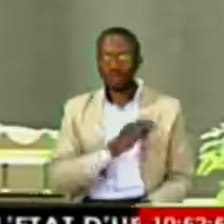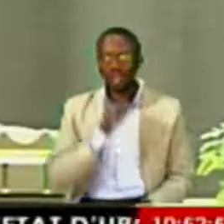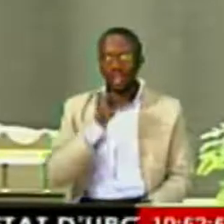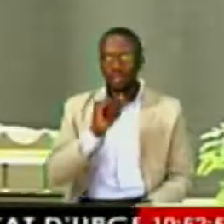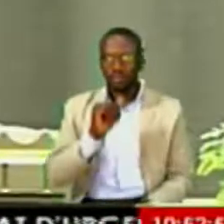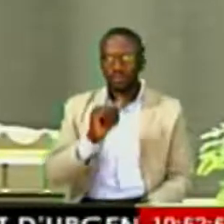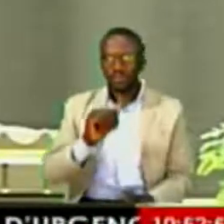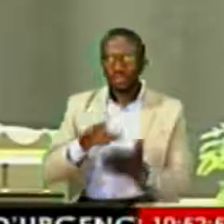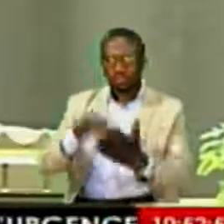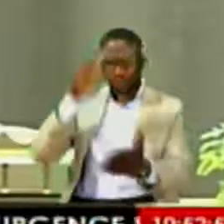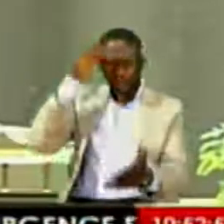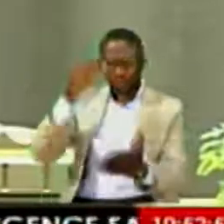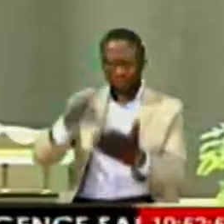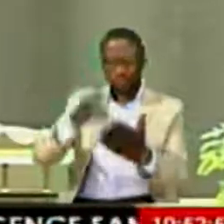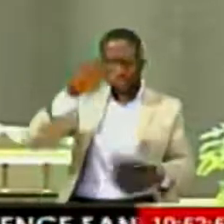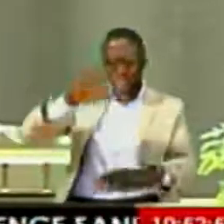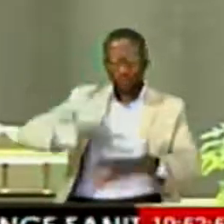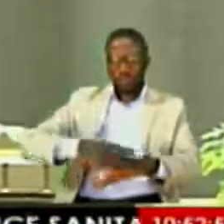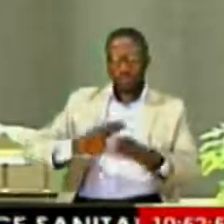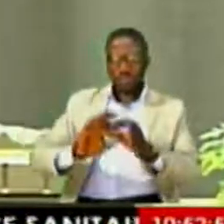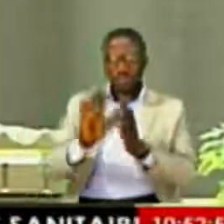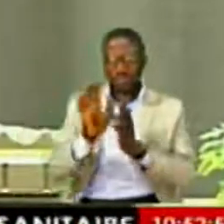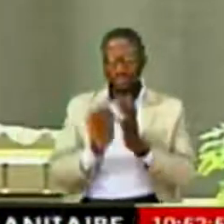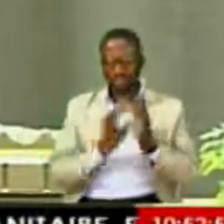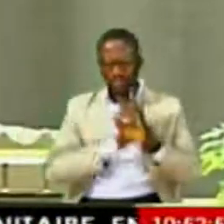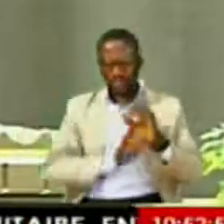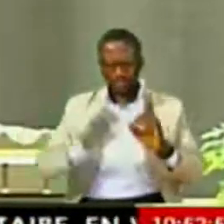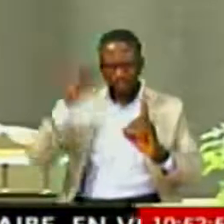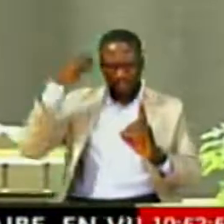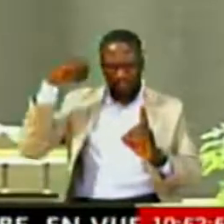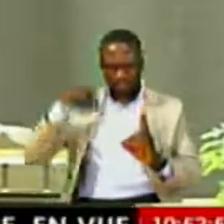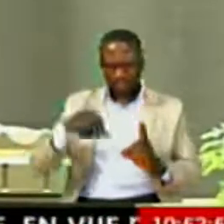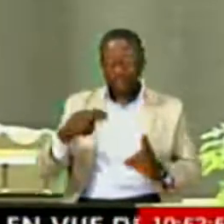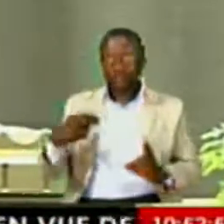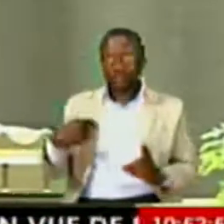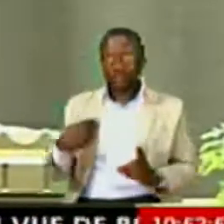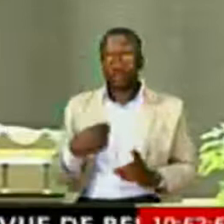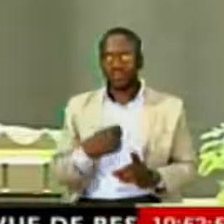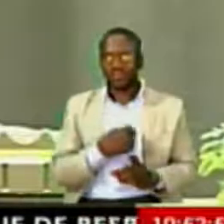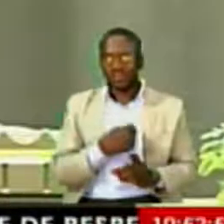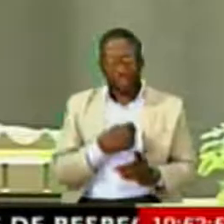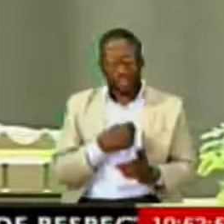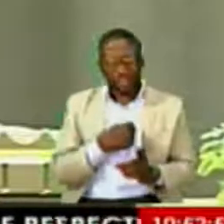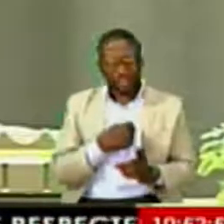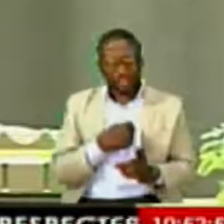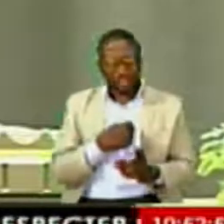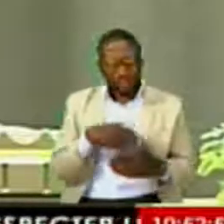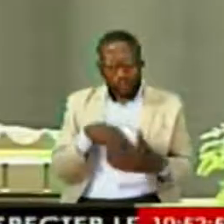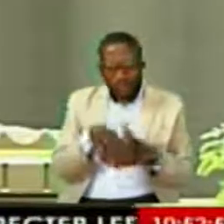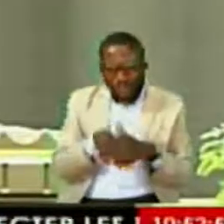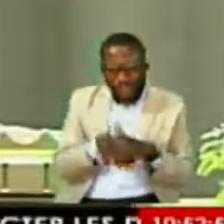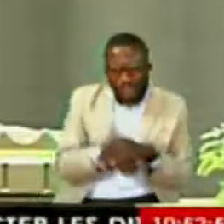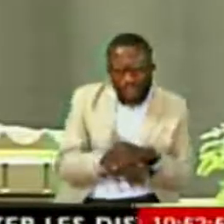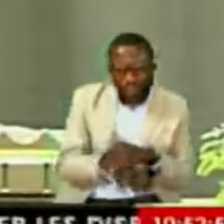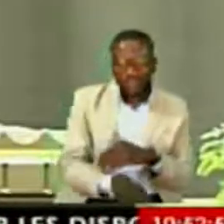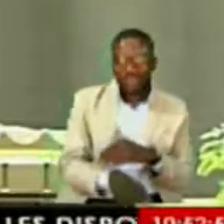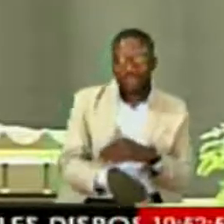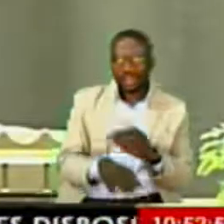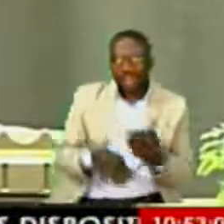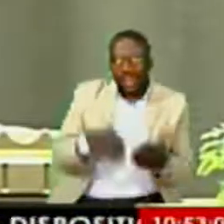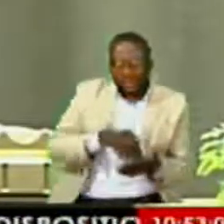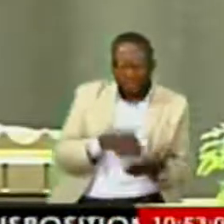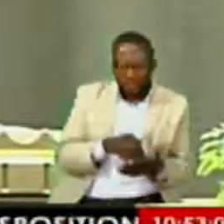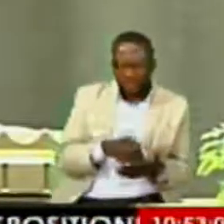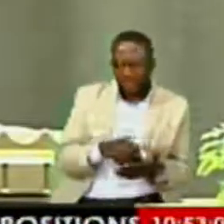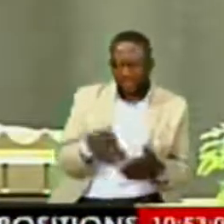l'as Christ. We have not so learned Christ. Nous pouvons nous boudre dans le péché après que nous soyons après avoir cru. So that we can